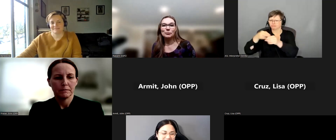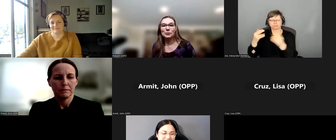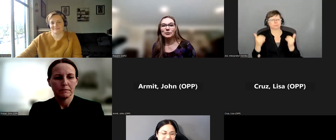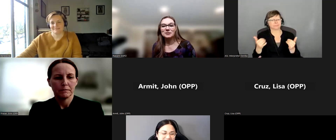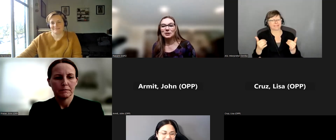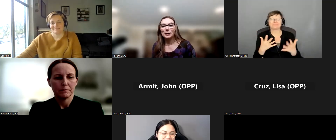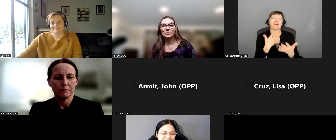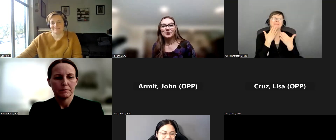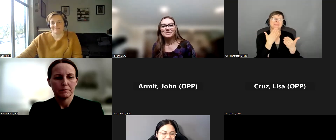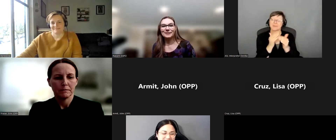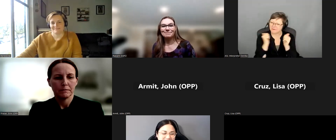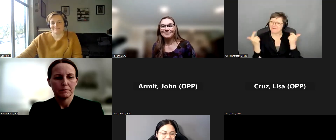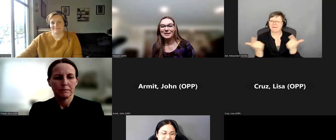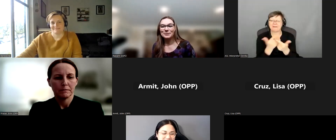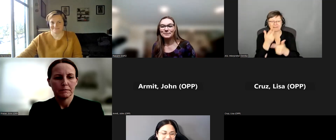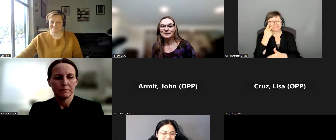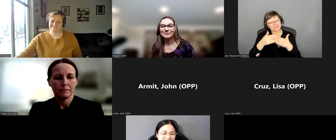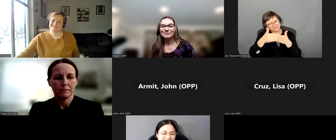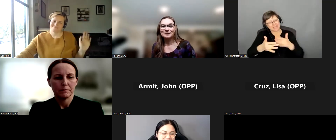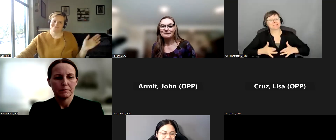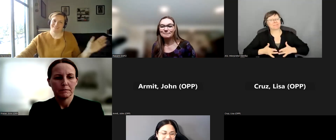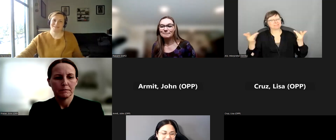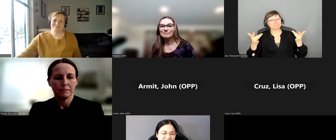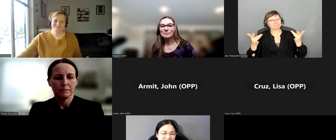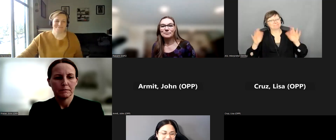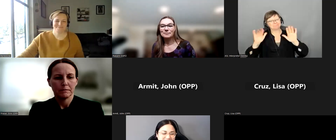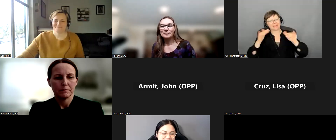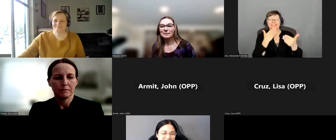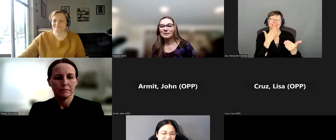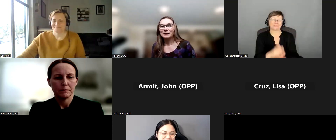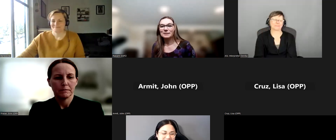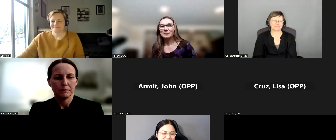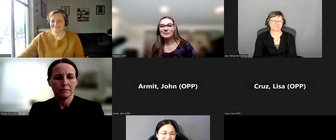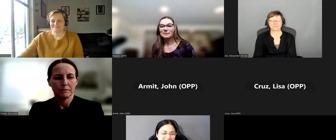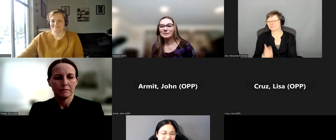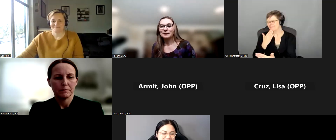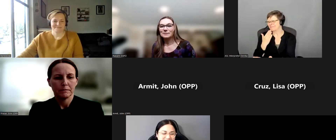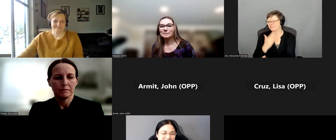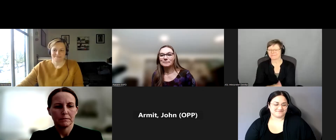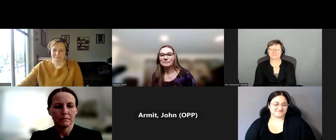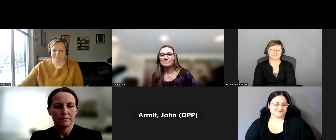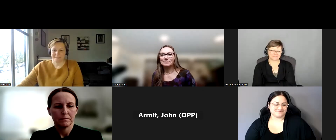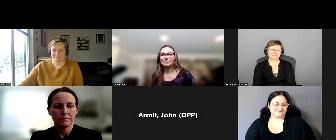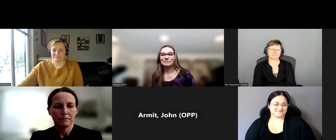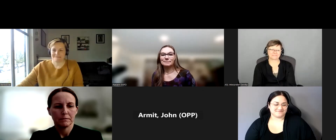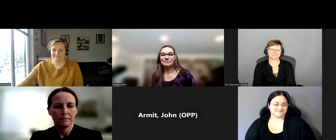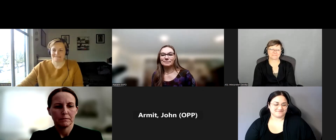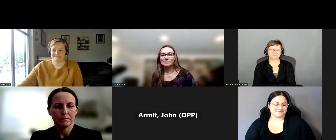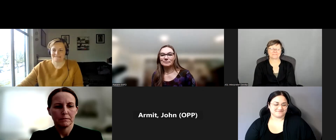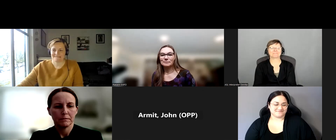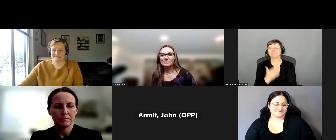day, and we will see you at our next event. Thank you. Thank you. Thanks. Thank you.